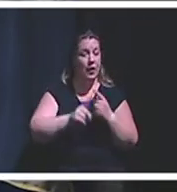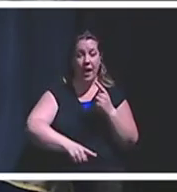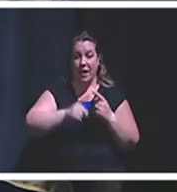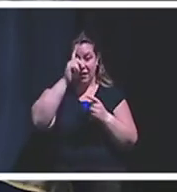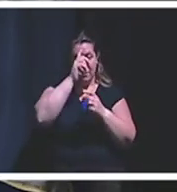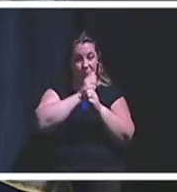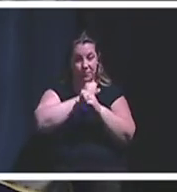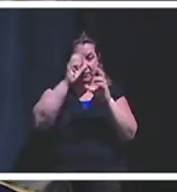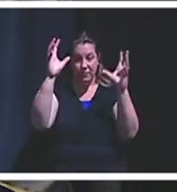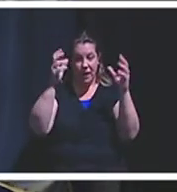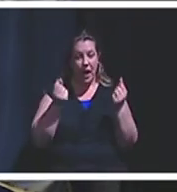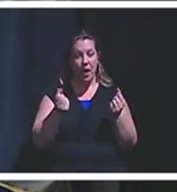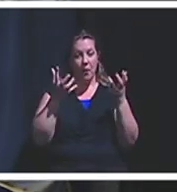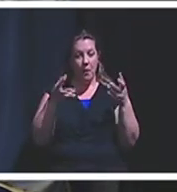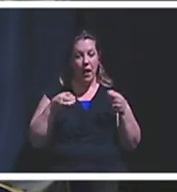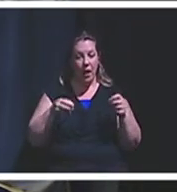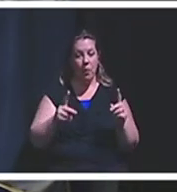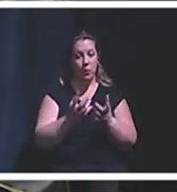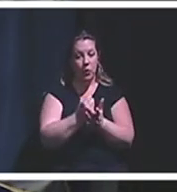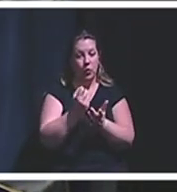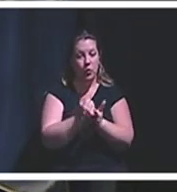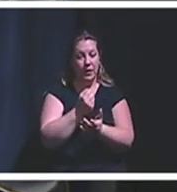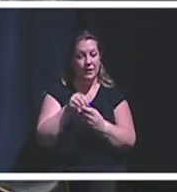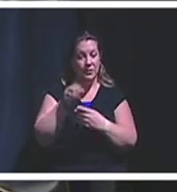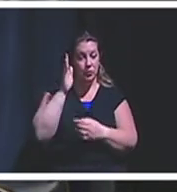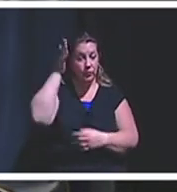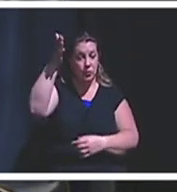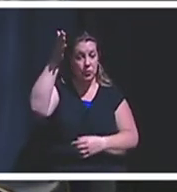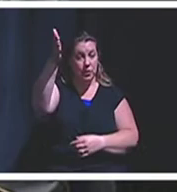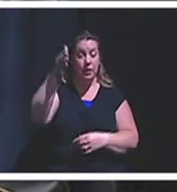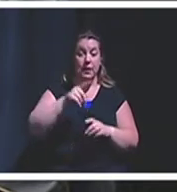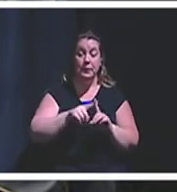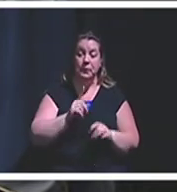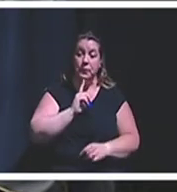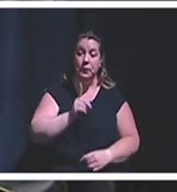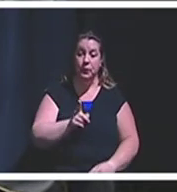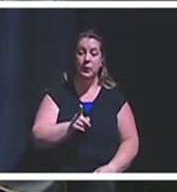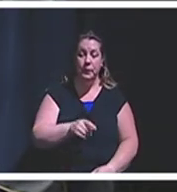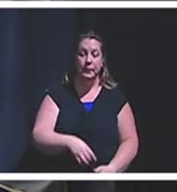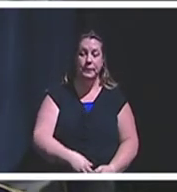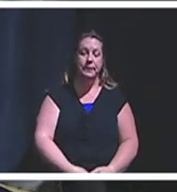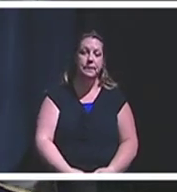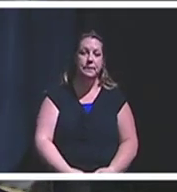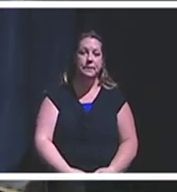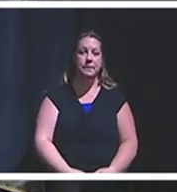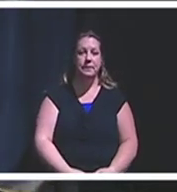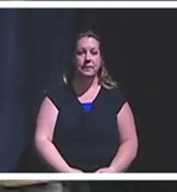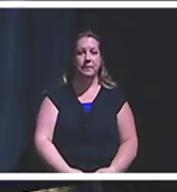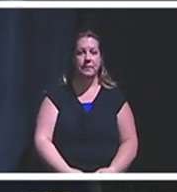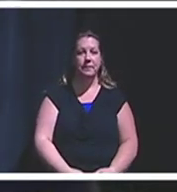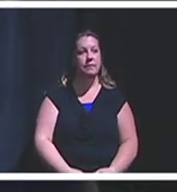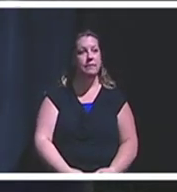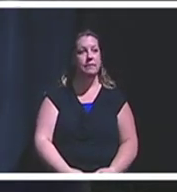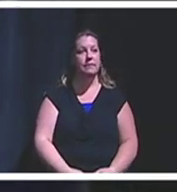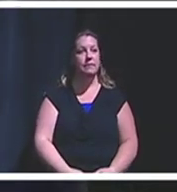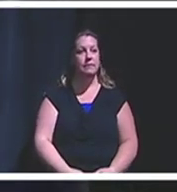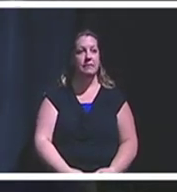the opportunities before you. But it's really true. It wasn't so long